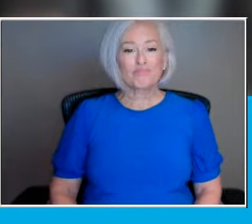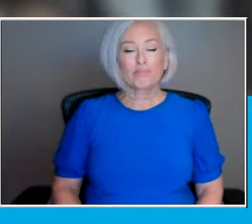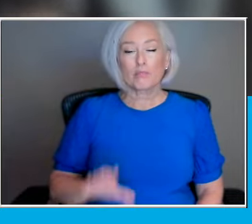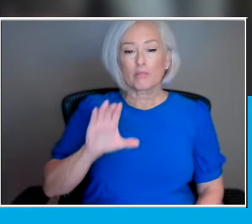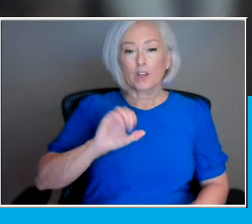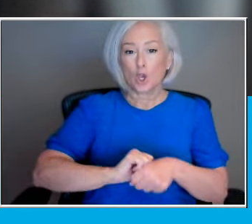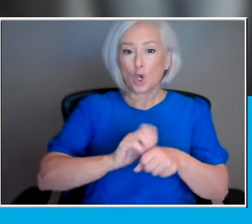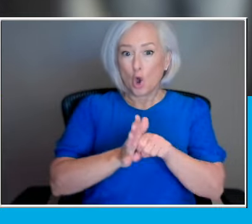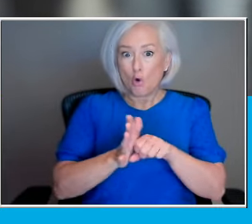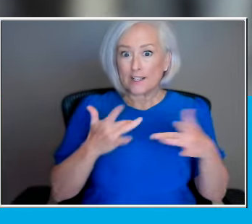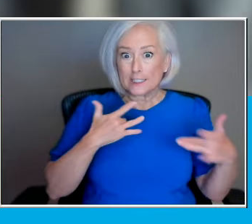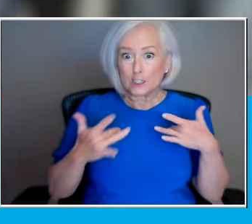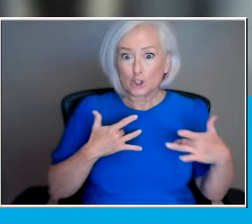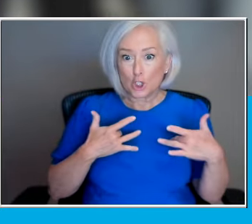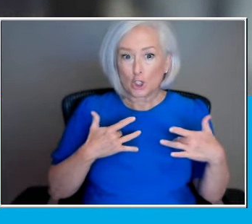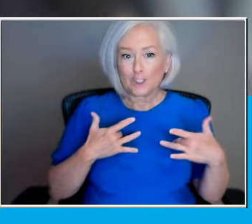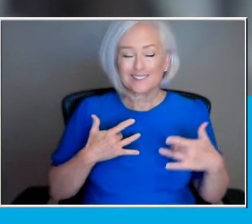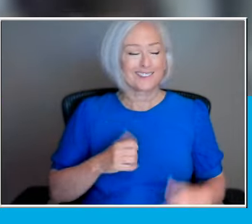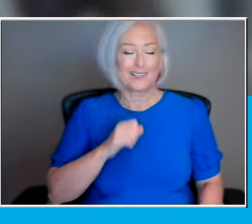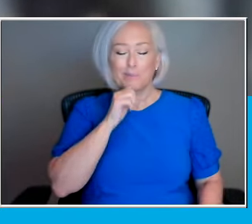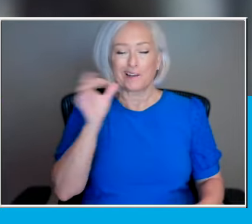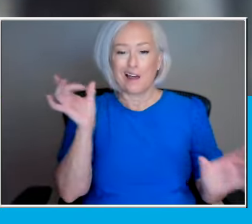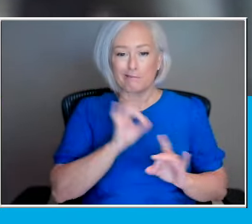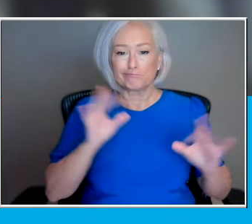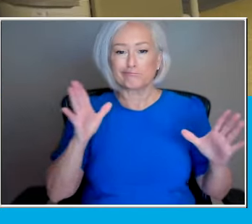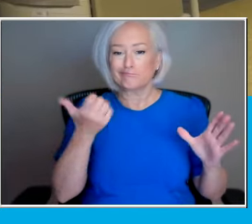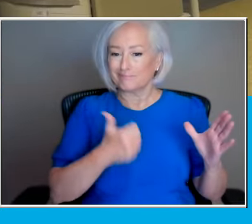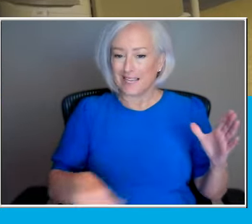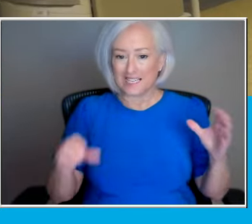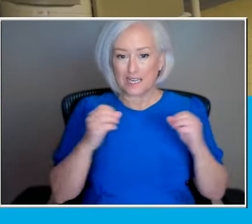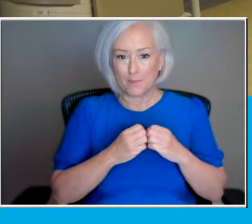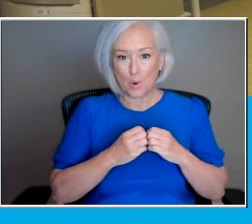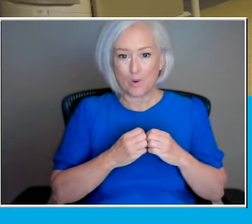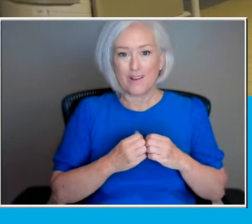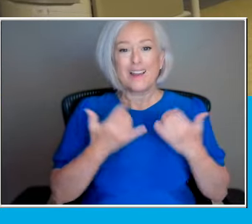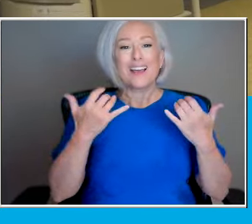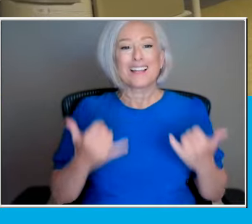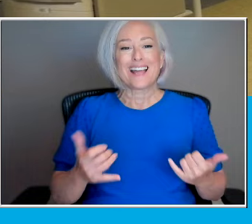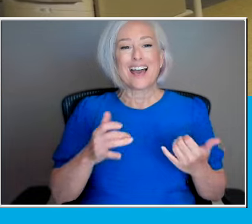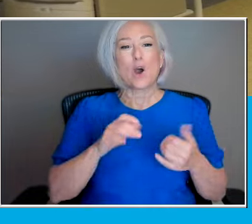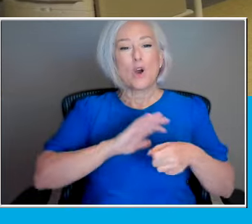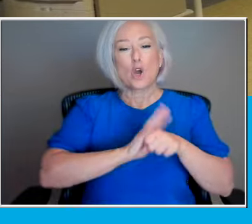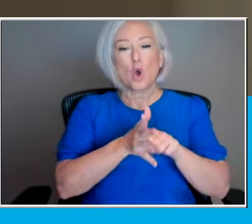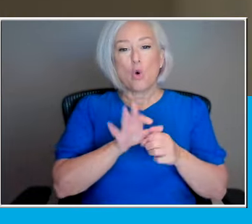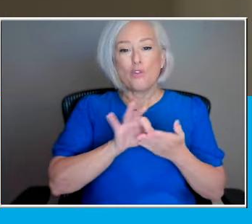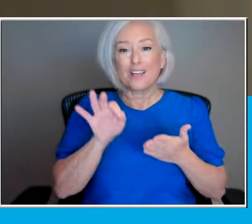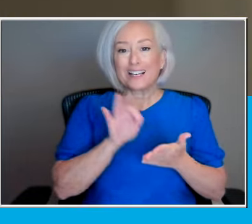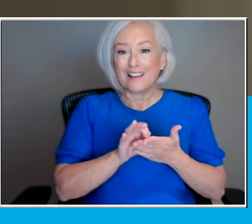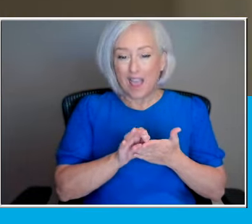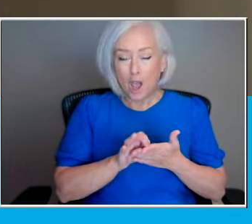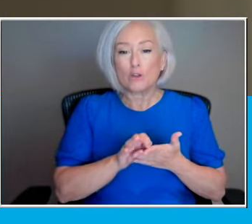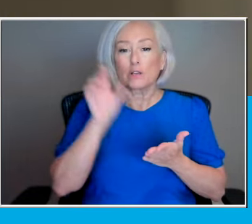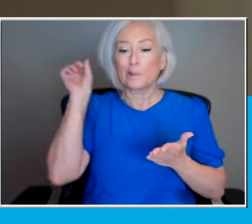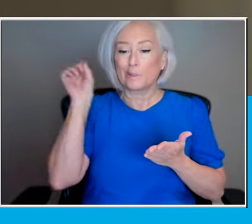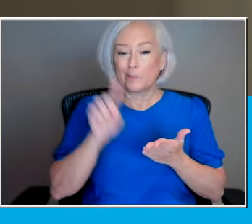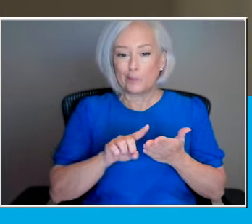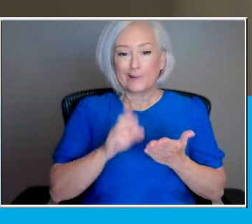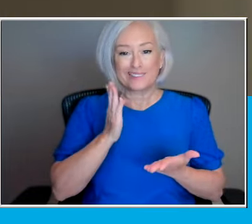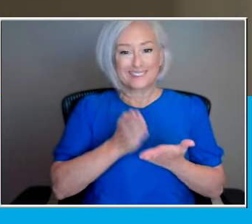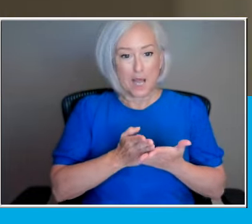not a crisis anymore. As we wind down our COVID count, we reflect on 4 years of helping the public understand what